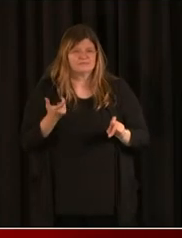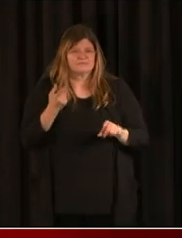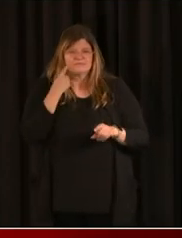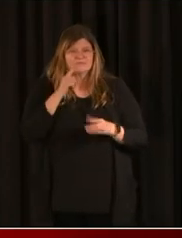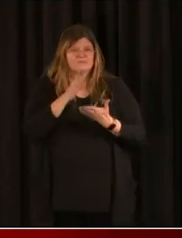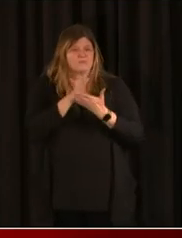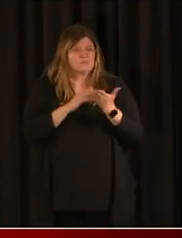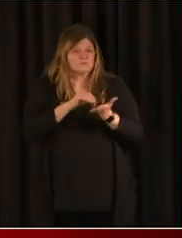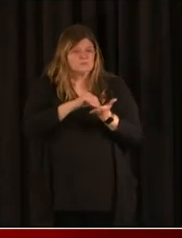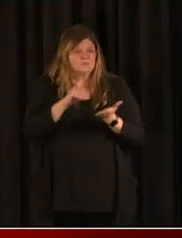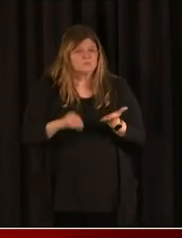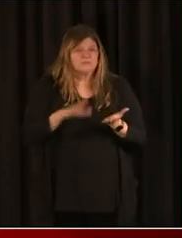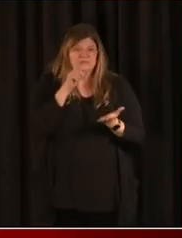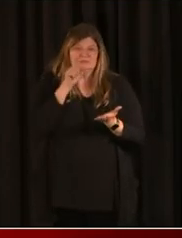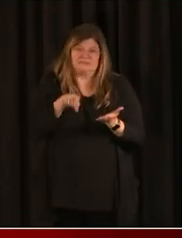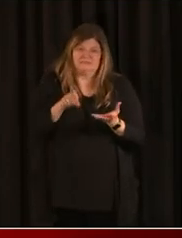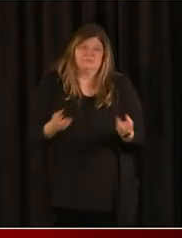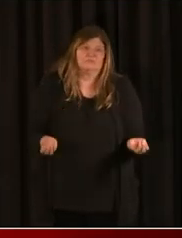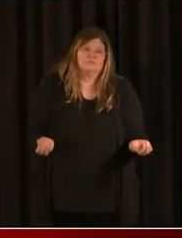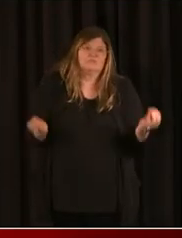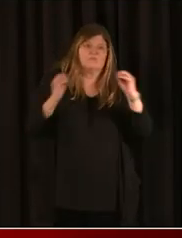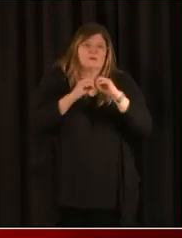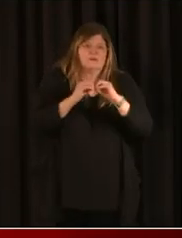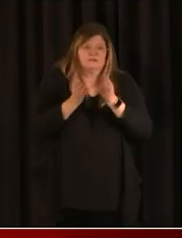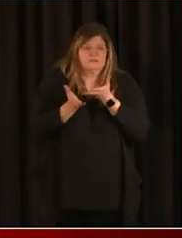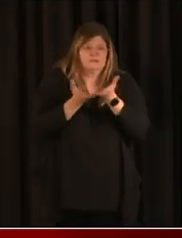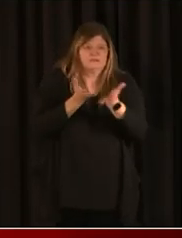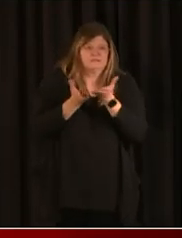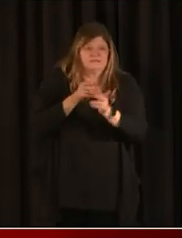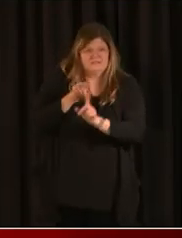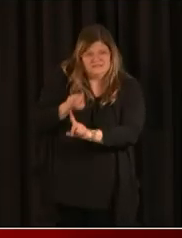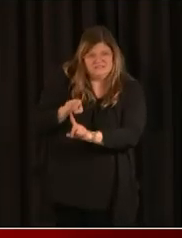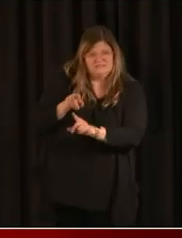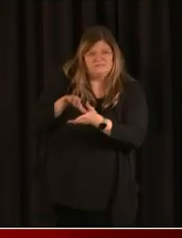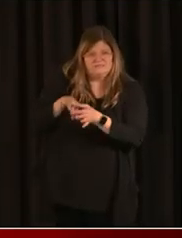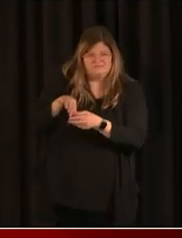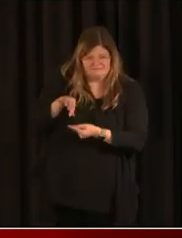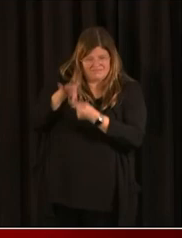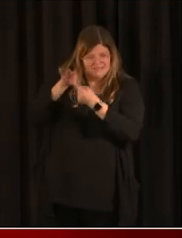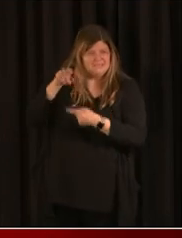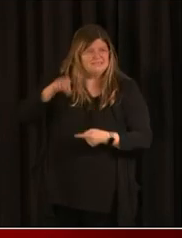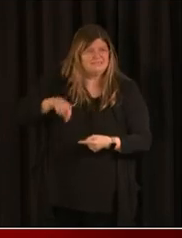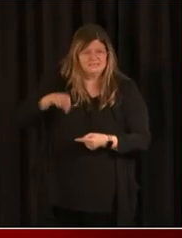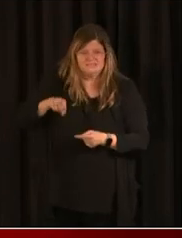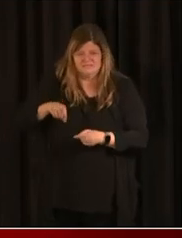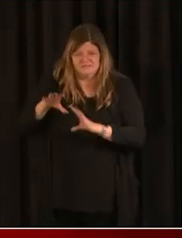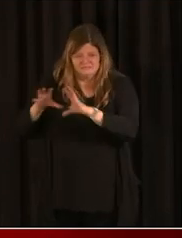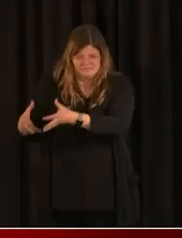students that may need services for special education.